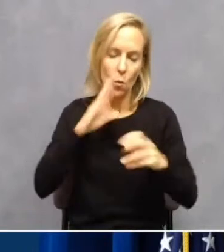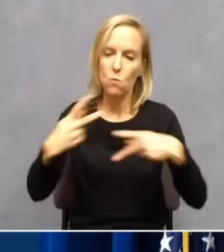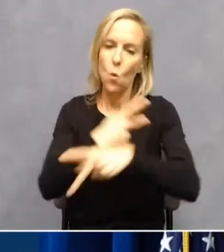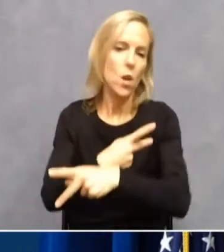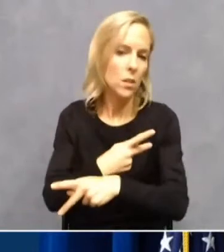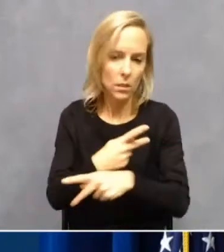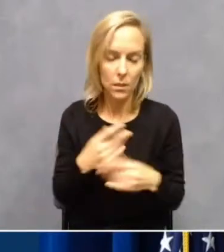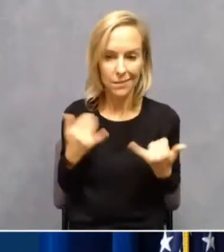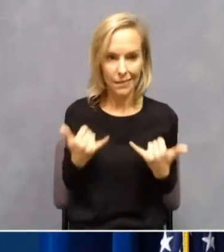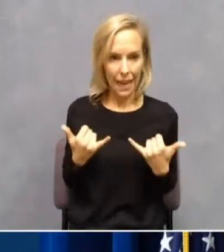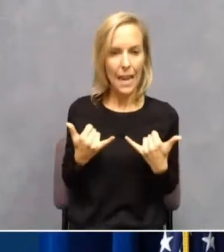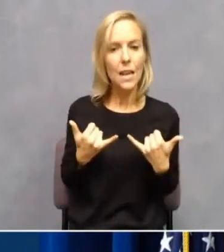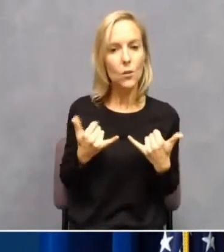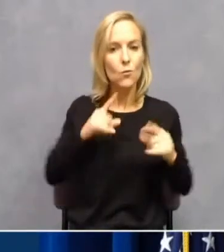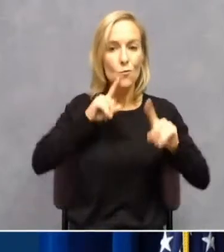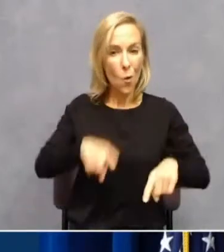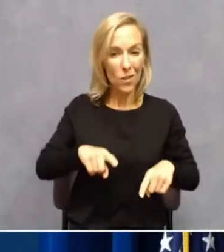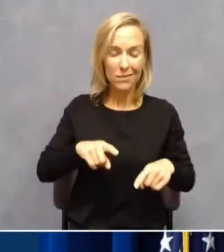is an example. We have